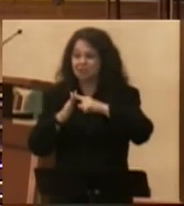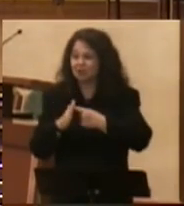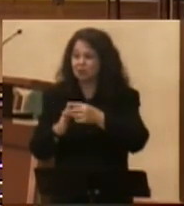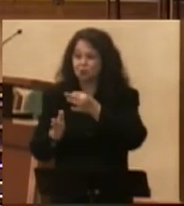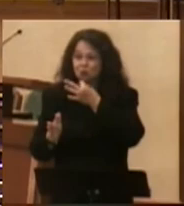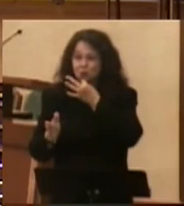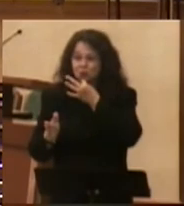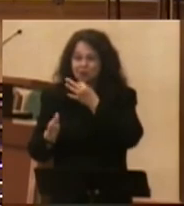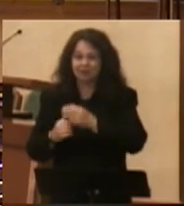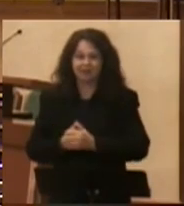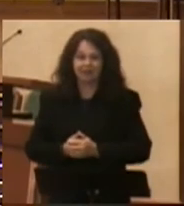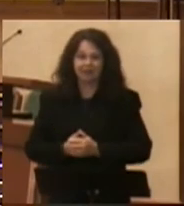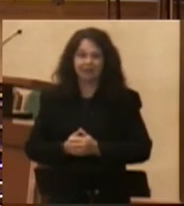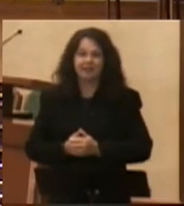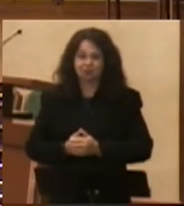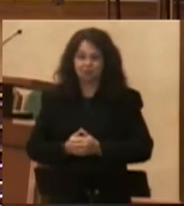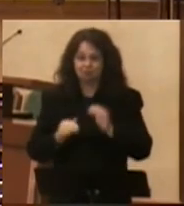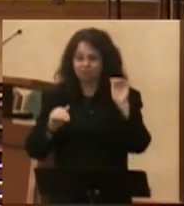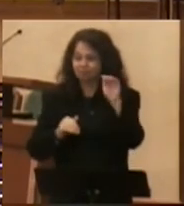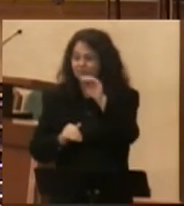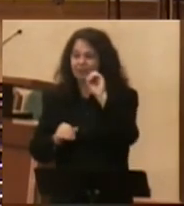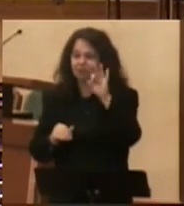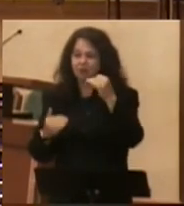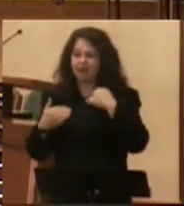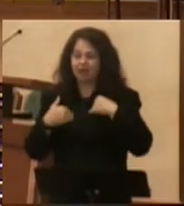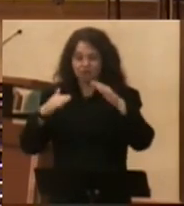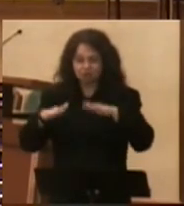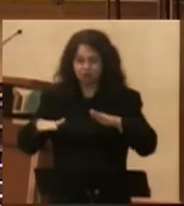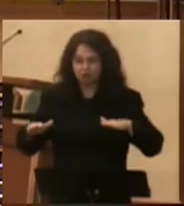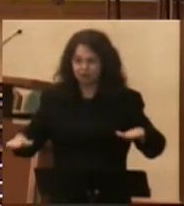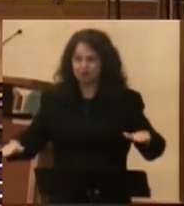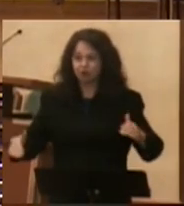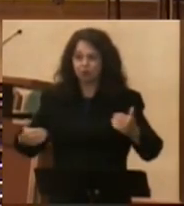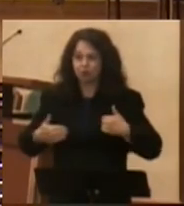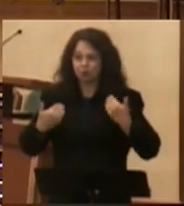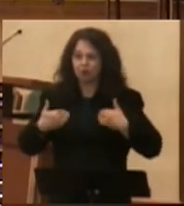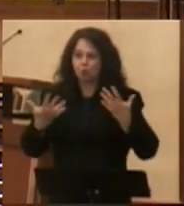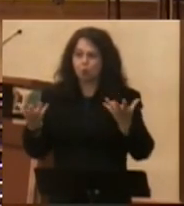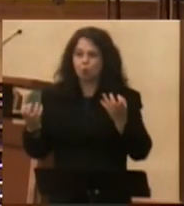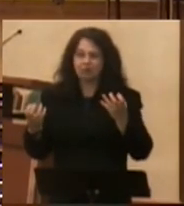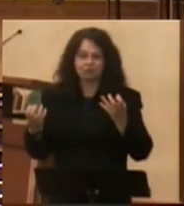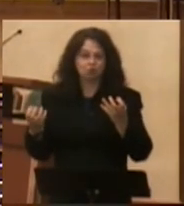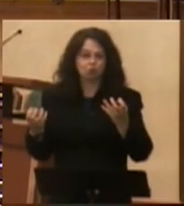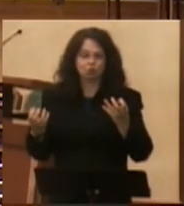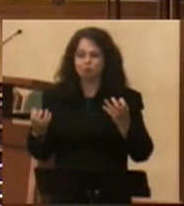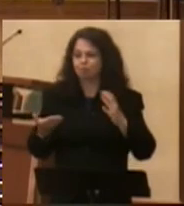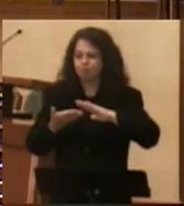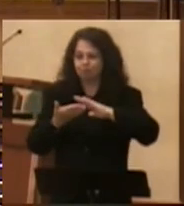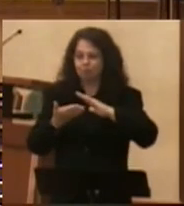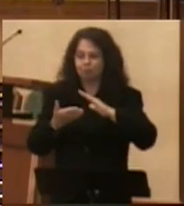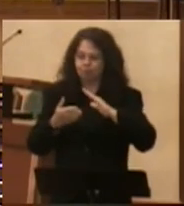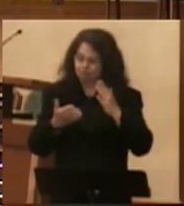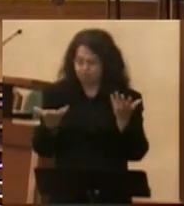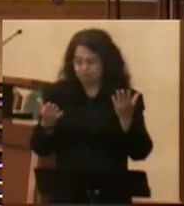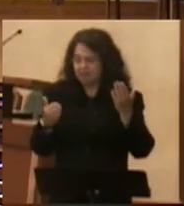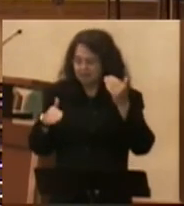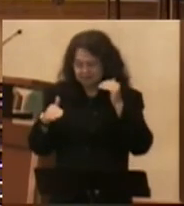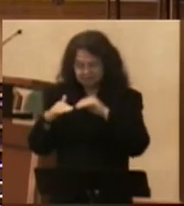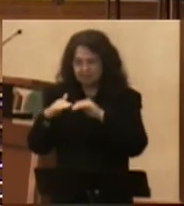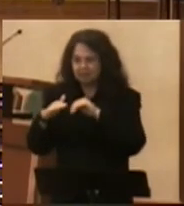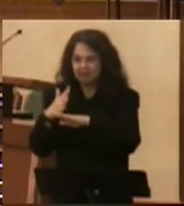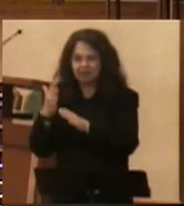ask that if you have children and youth who want to be a part of this, or who you want to be a part of these great programs,